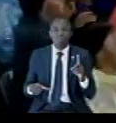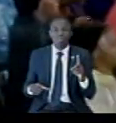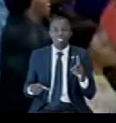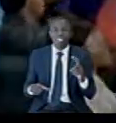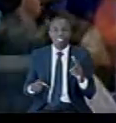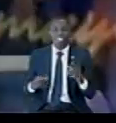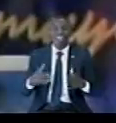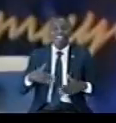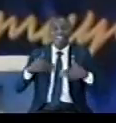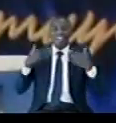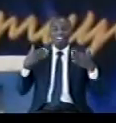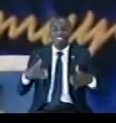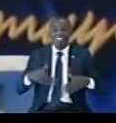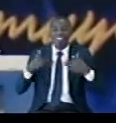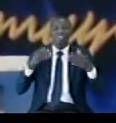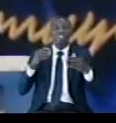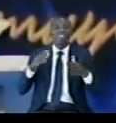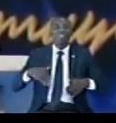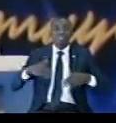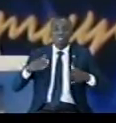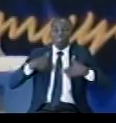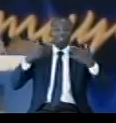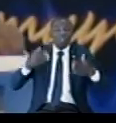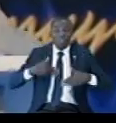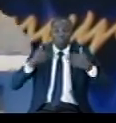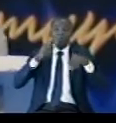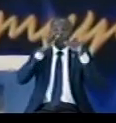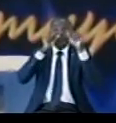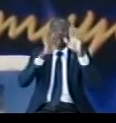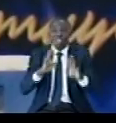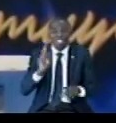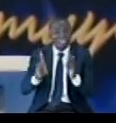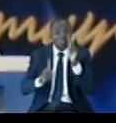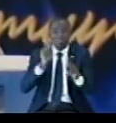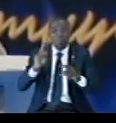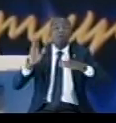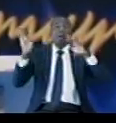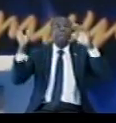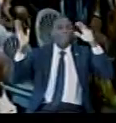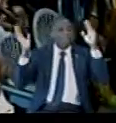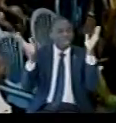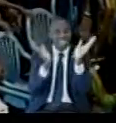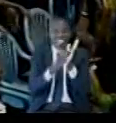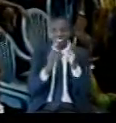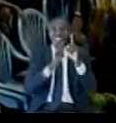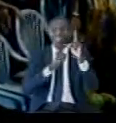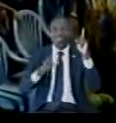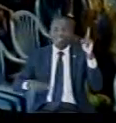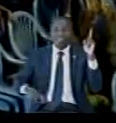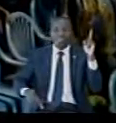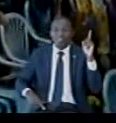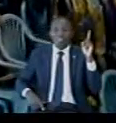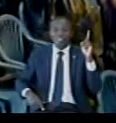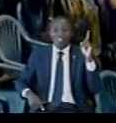Happy, joyful, blessed people, praise the Lord.